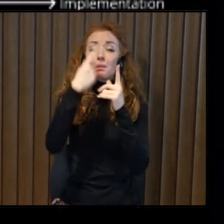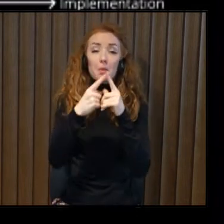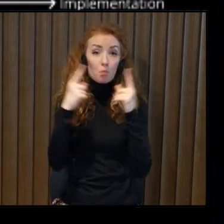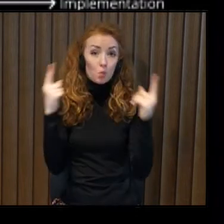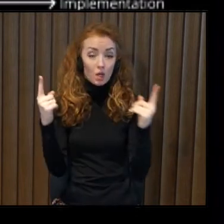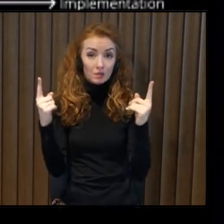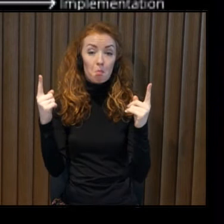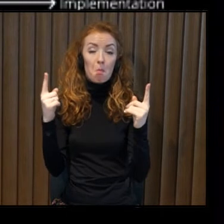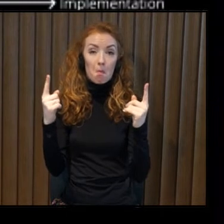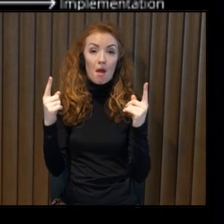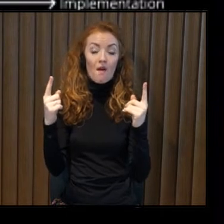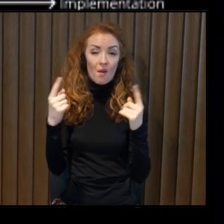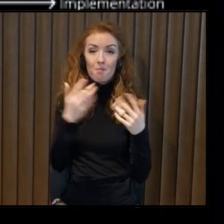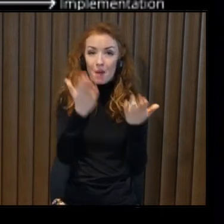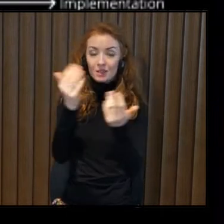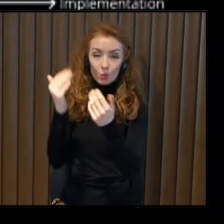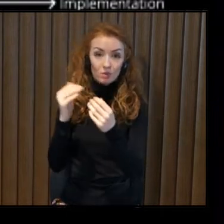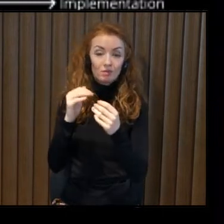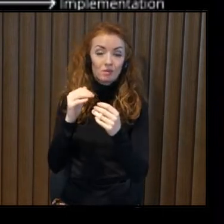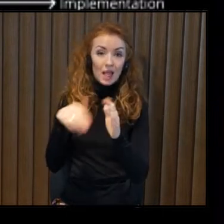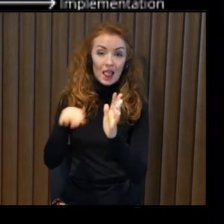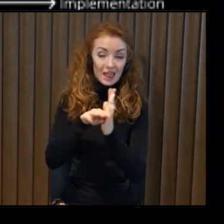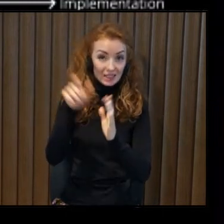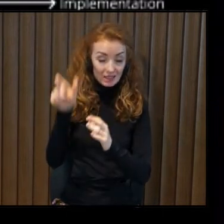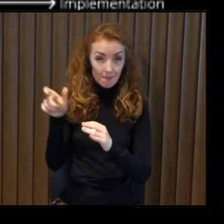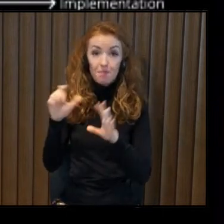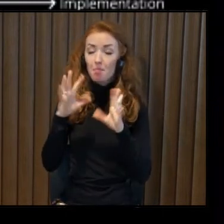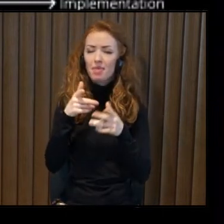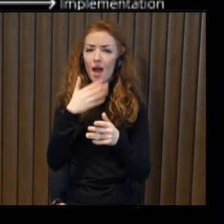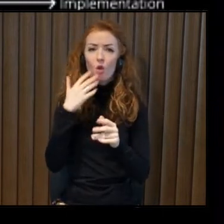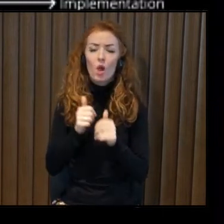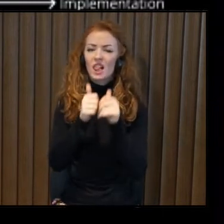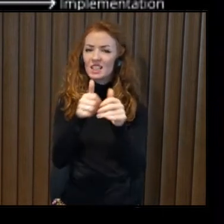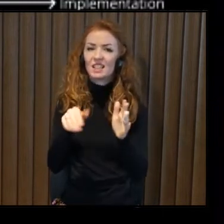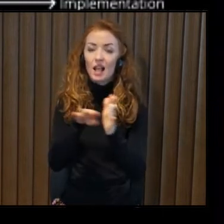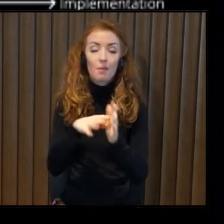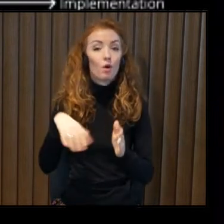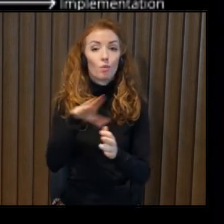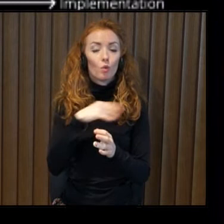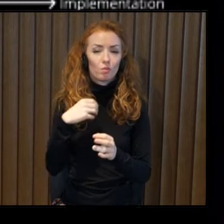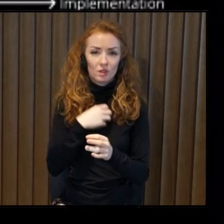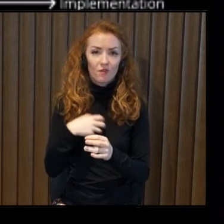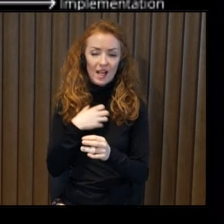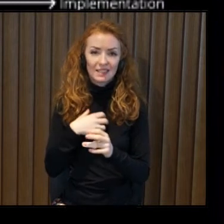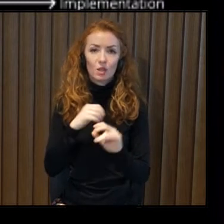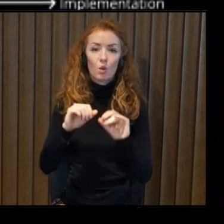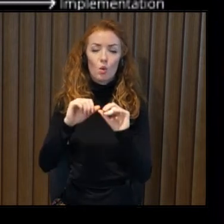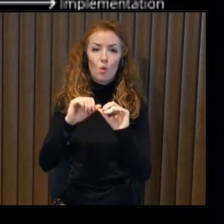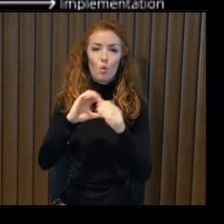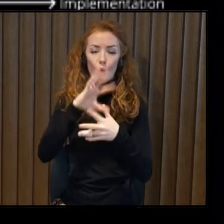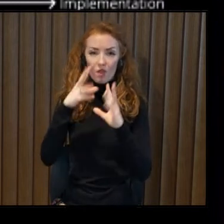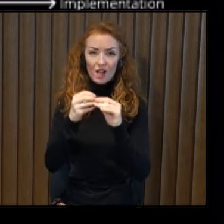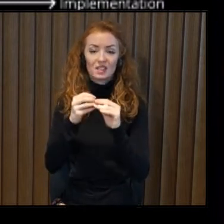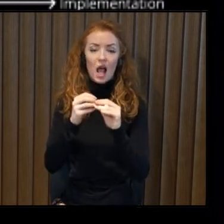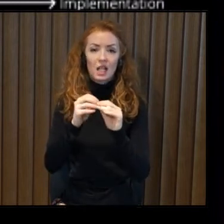substantive participation. What we need in universal design in order to say that it's participatory is to bring people in at the